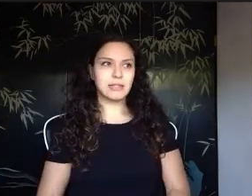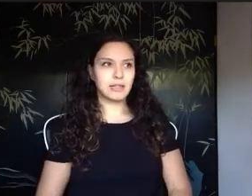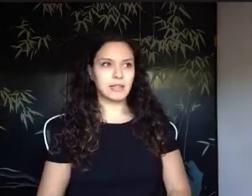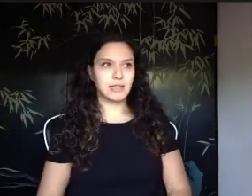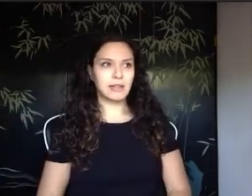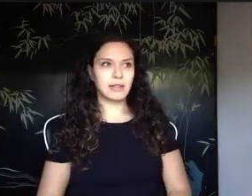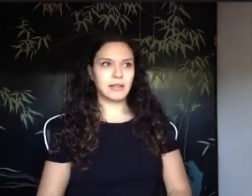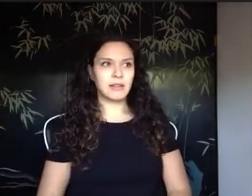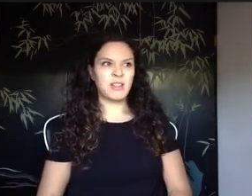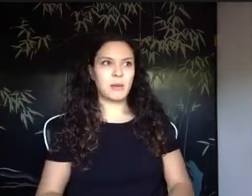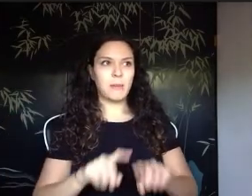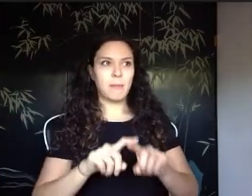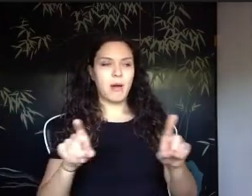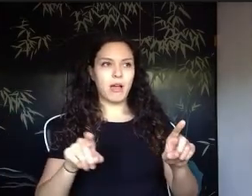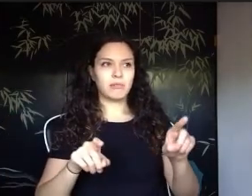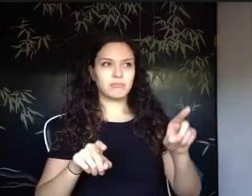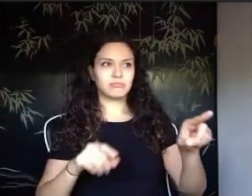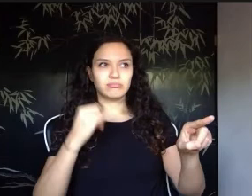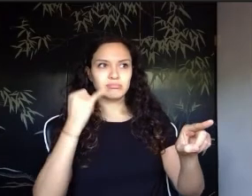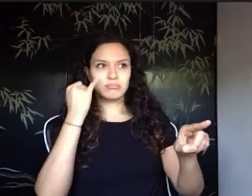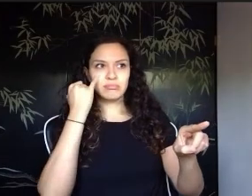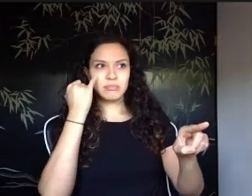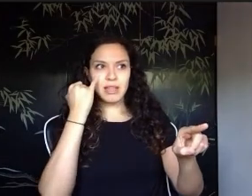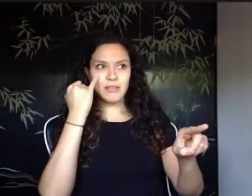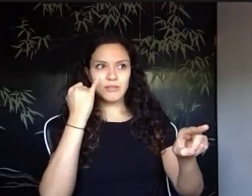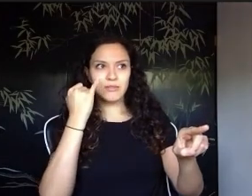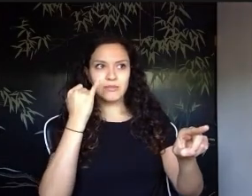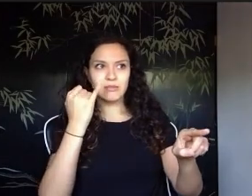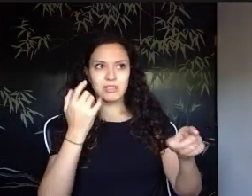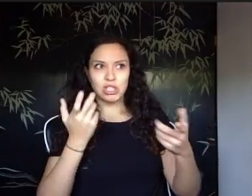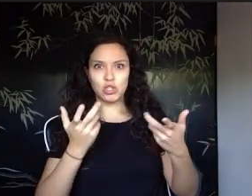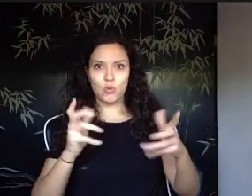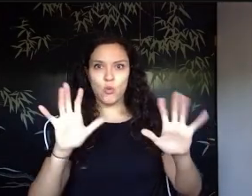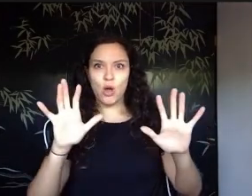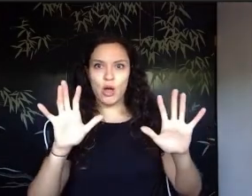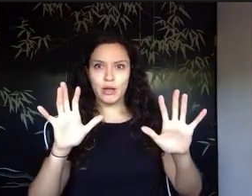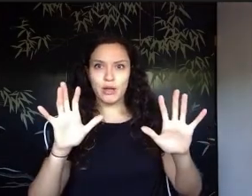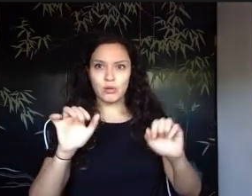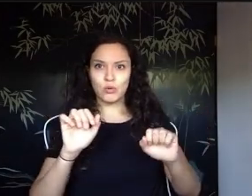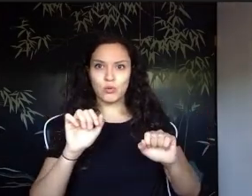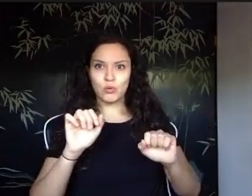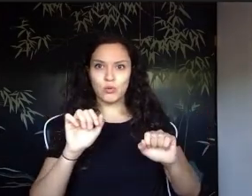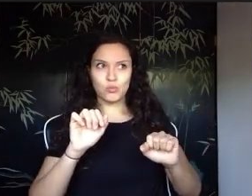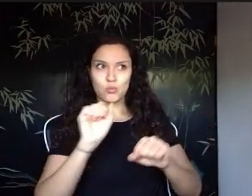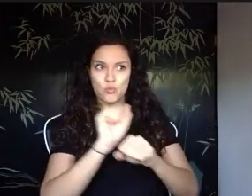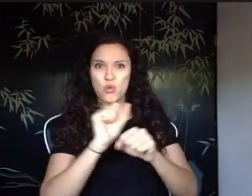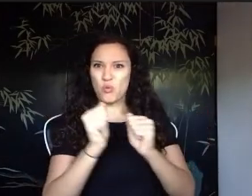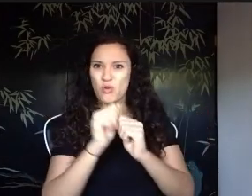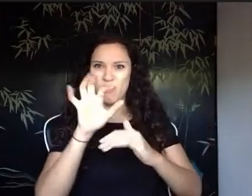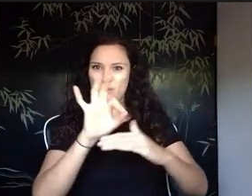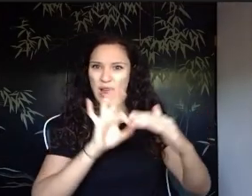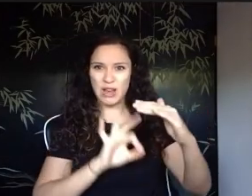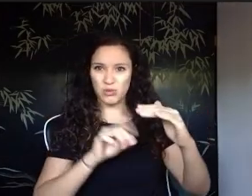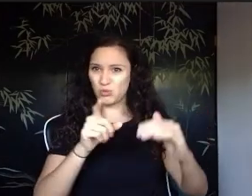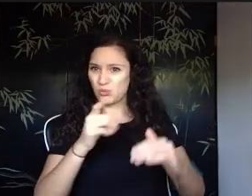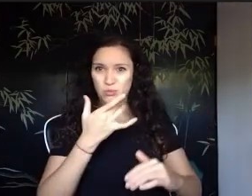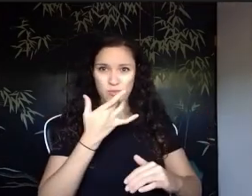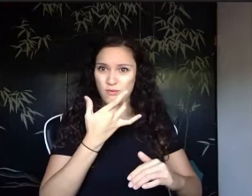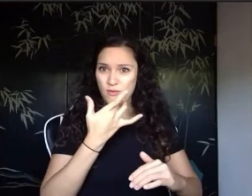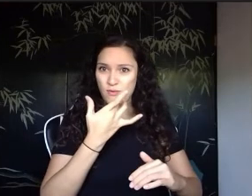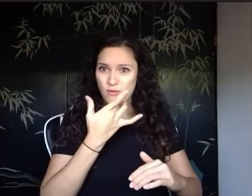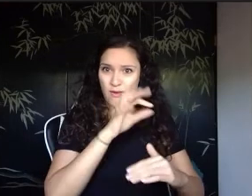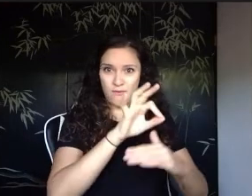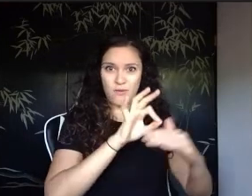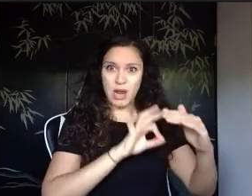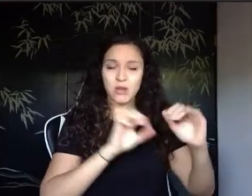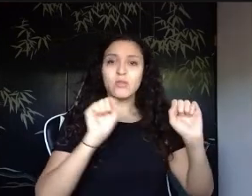That makes it equivalent. But what if you weren't dealing with fractions? Well, you don't have to deal with fractions the whole time. If you really wanted,